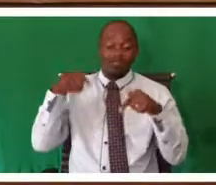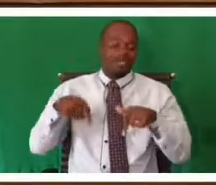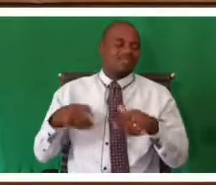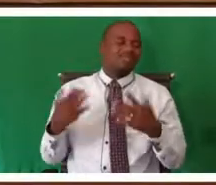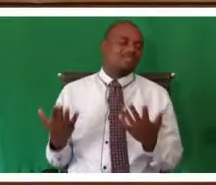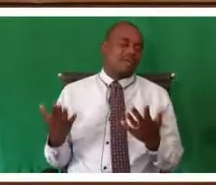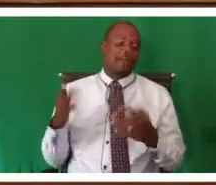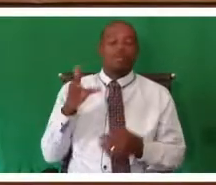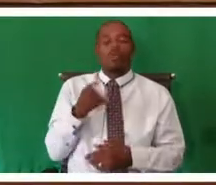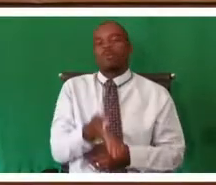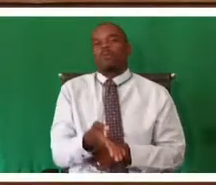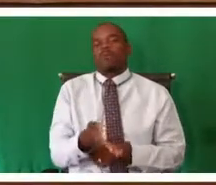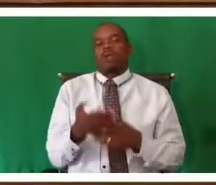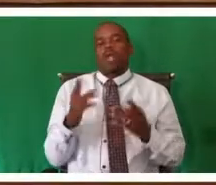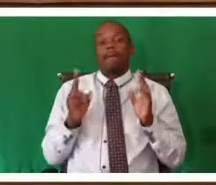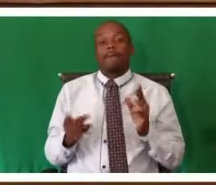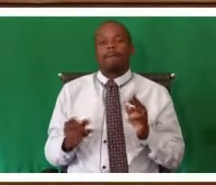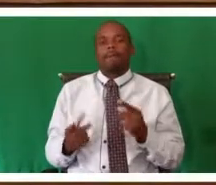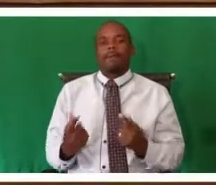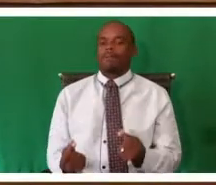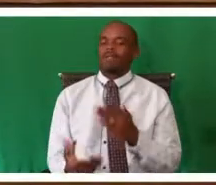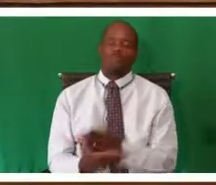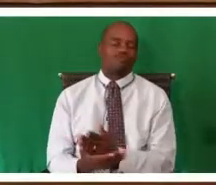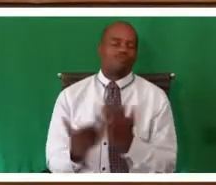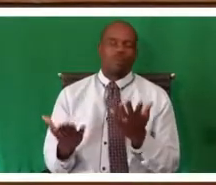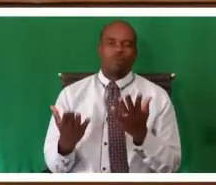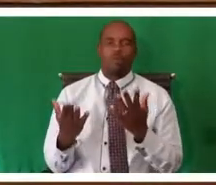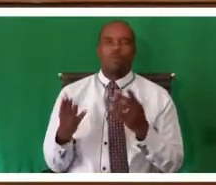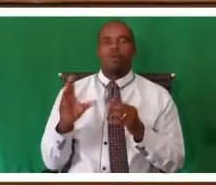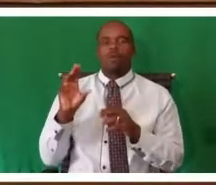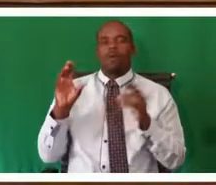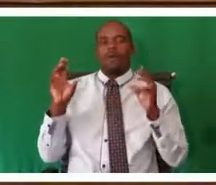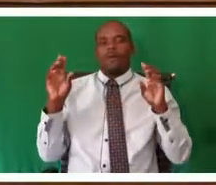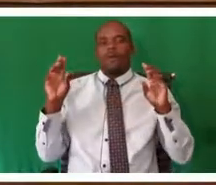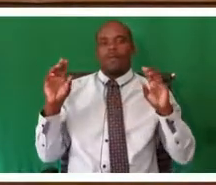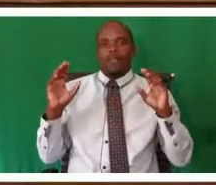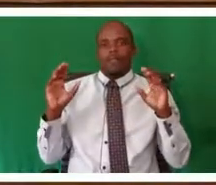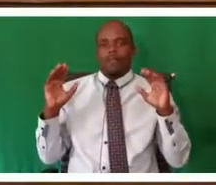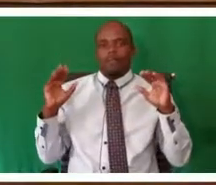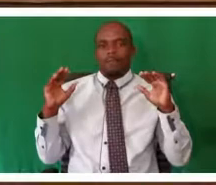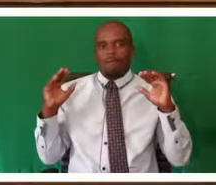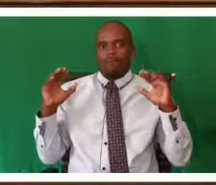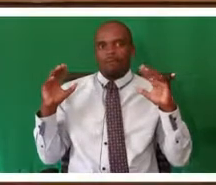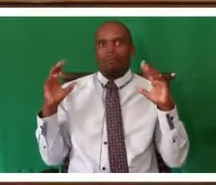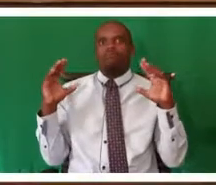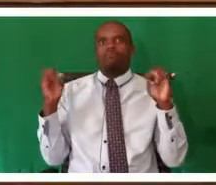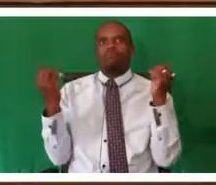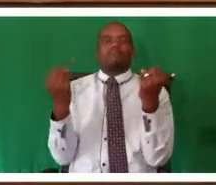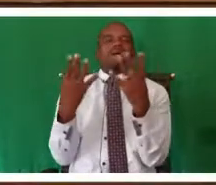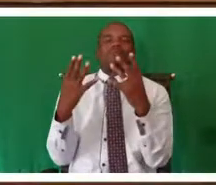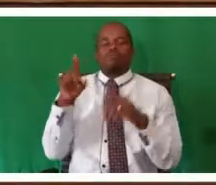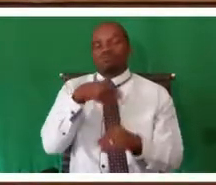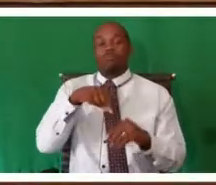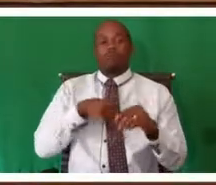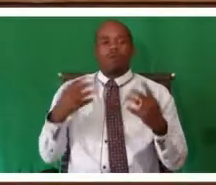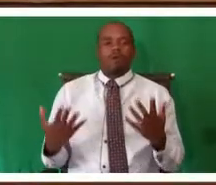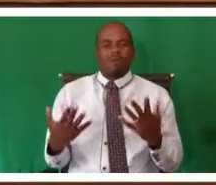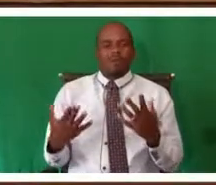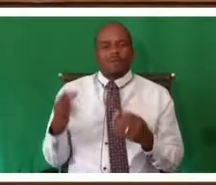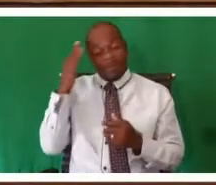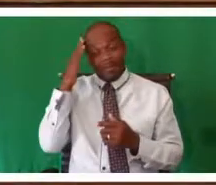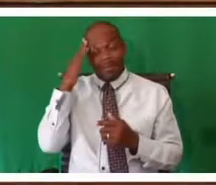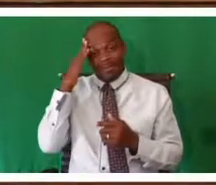here making sure that our people are kept informed of what is happening in